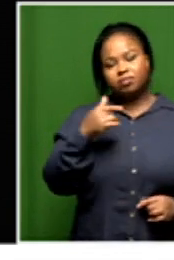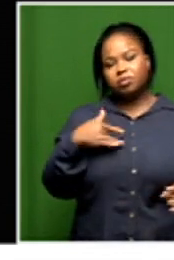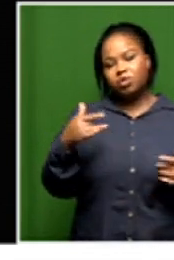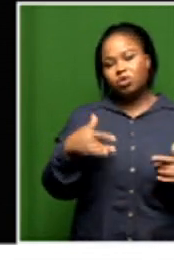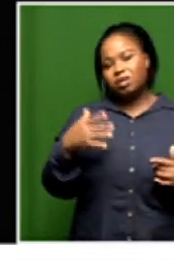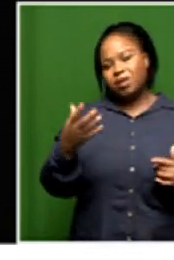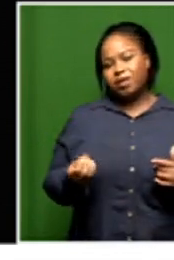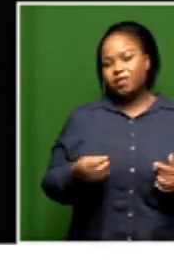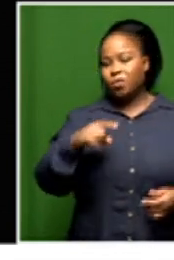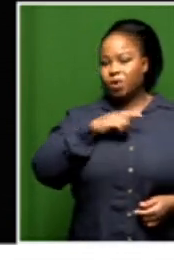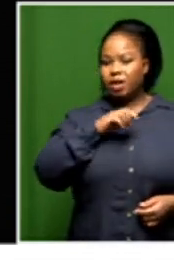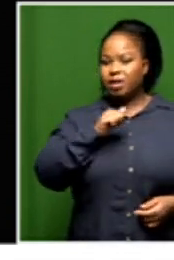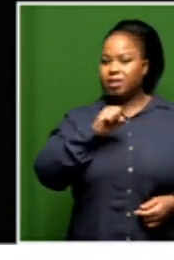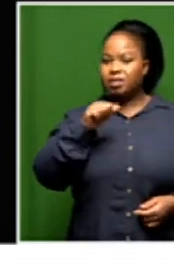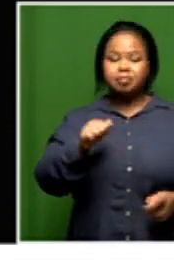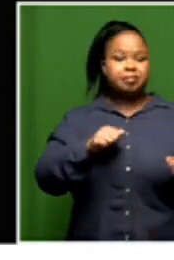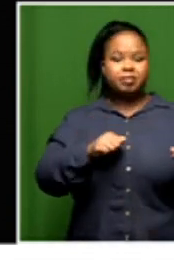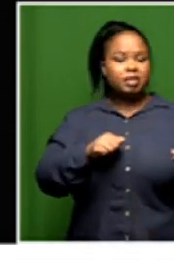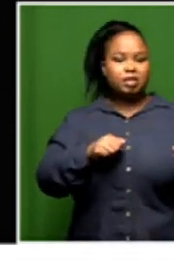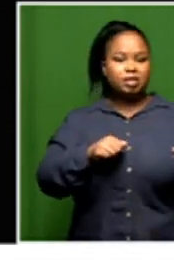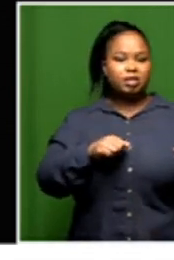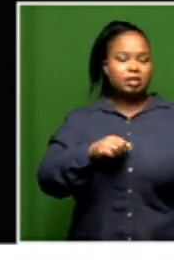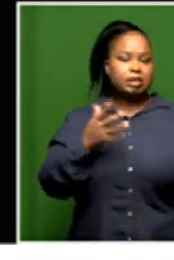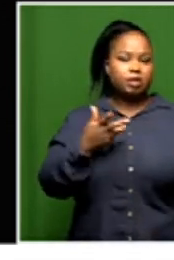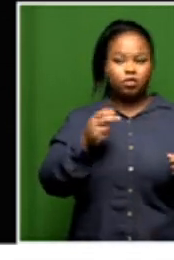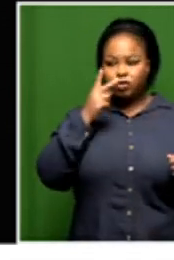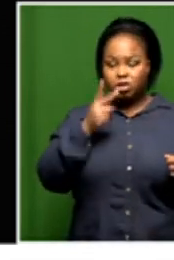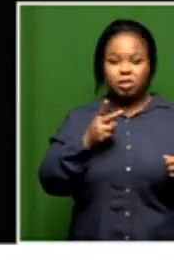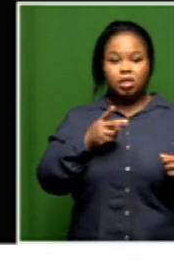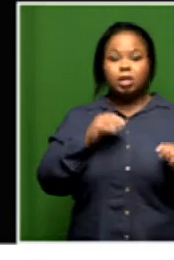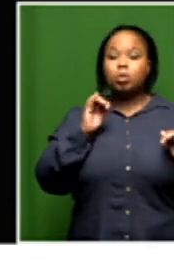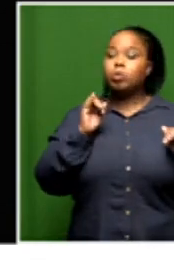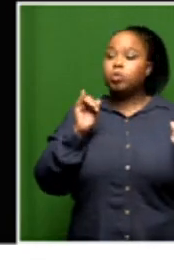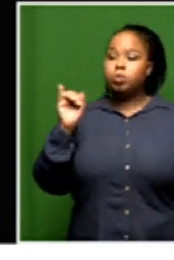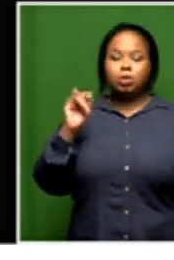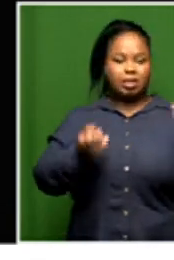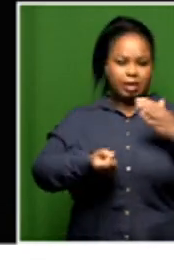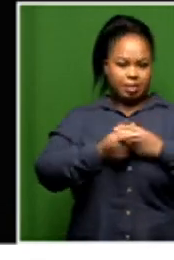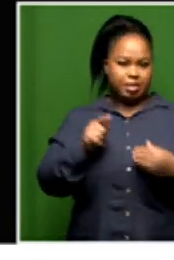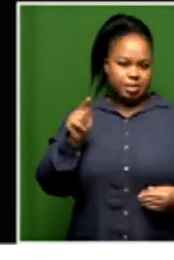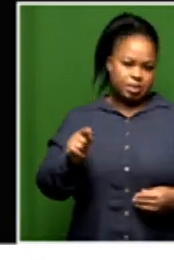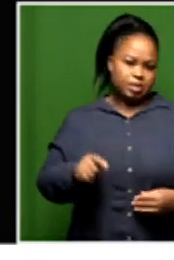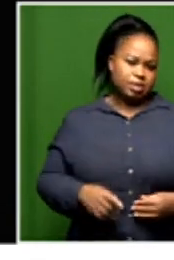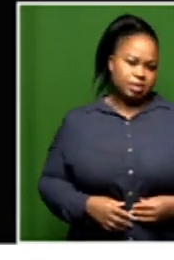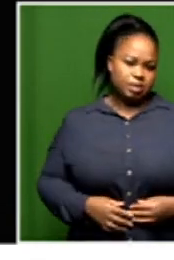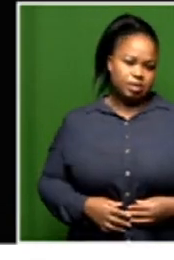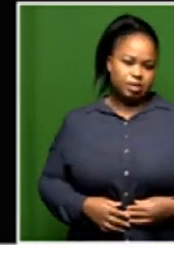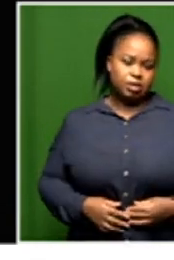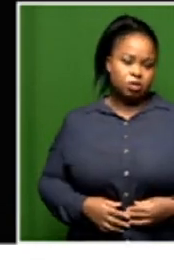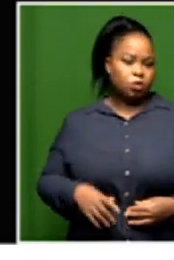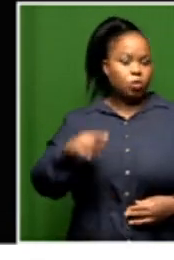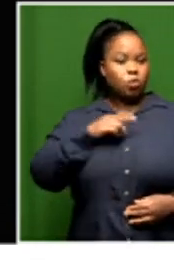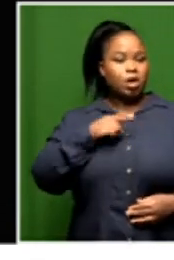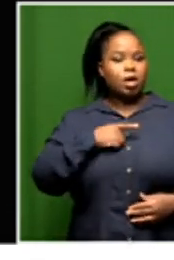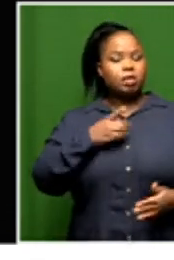concerned that if you look at the scope of what happened there, that the